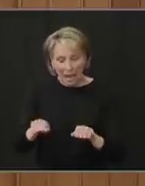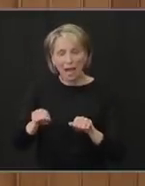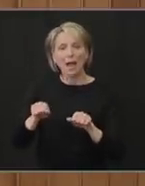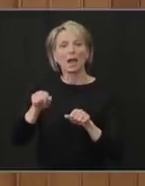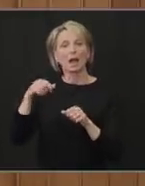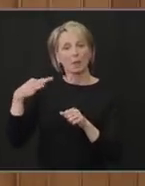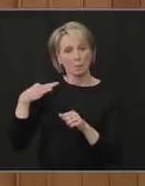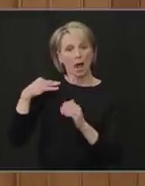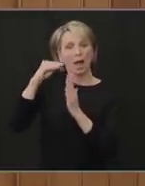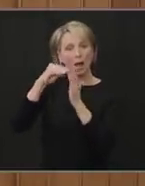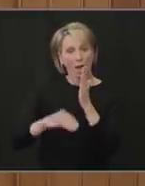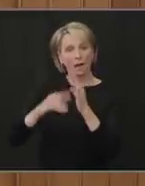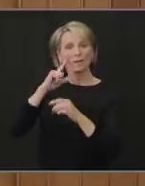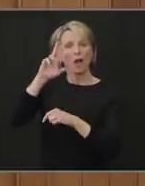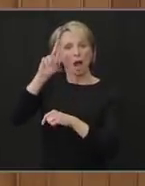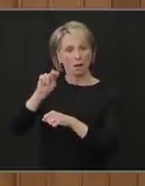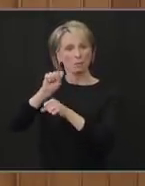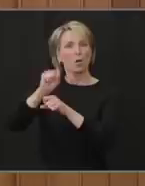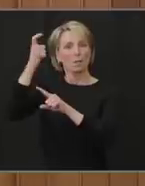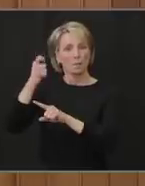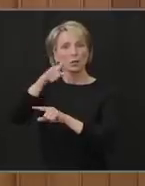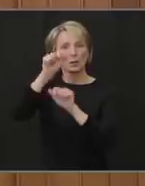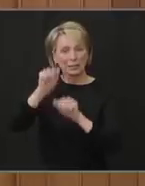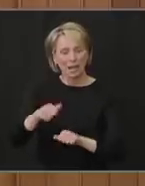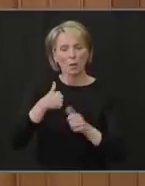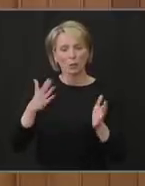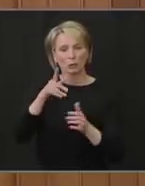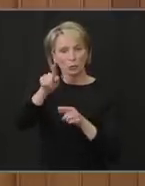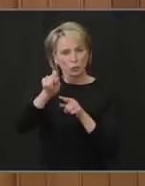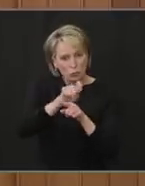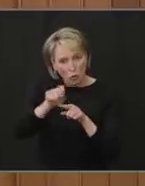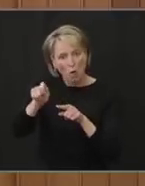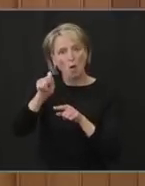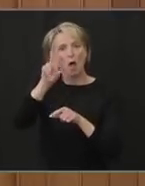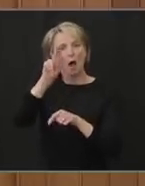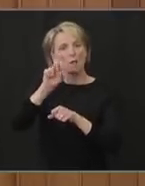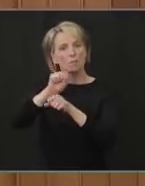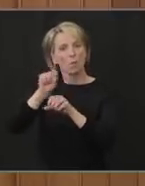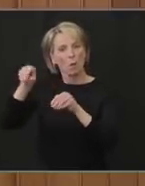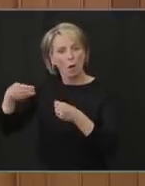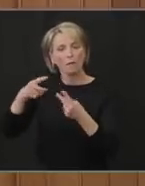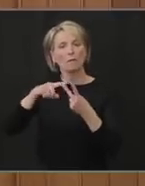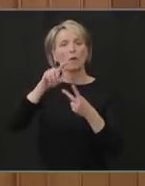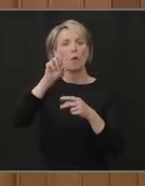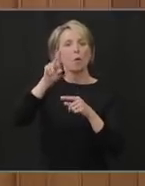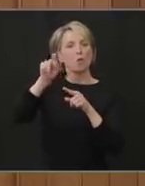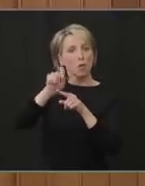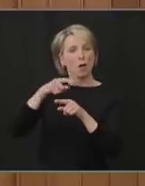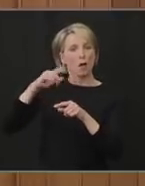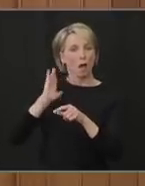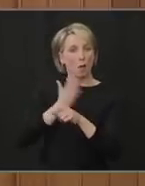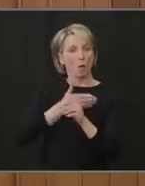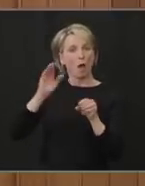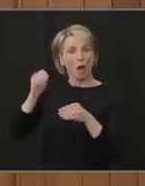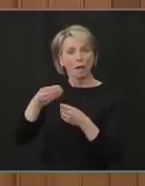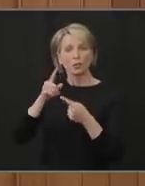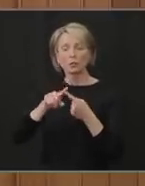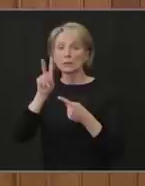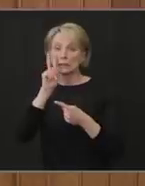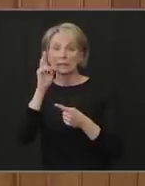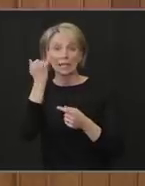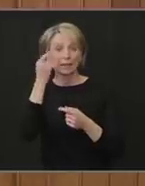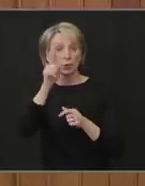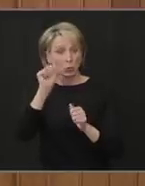Please call up the unemployment office, call our offices to see if you are newly eligible for unemployment insurance under